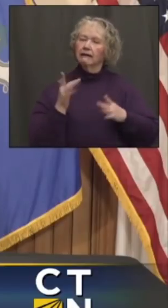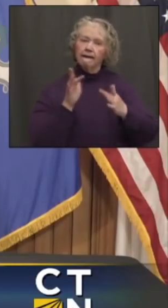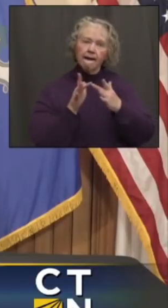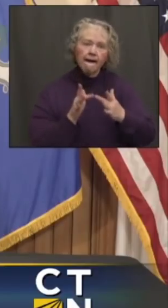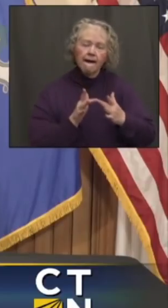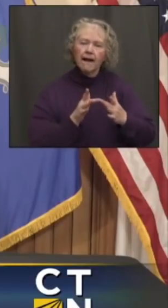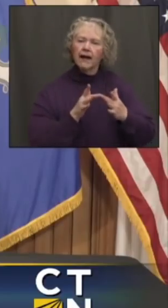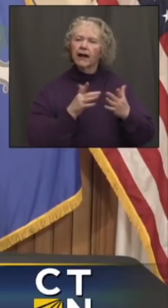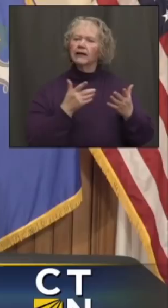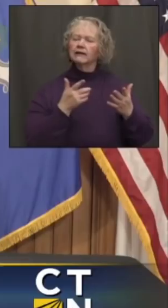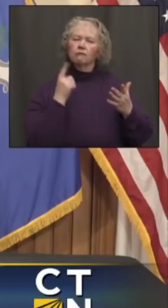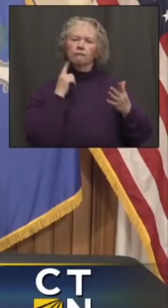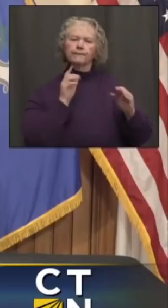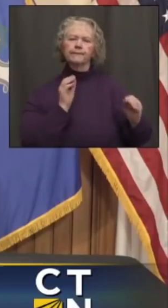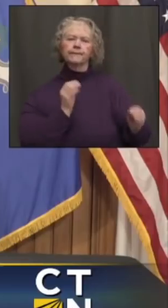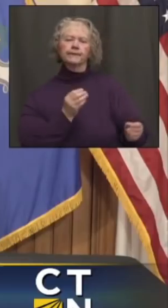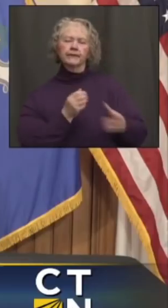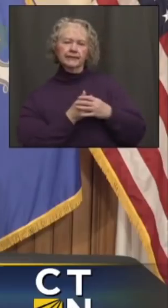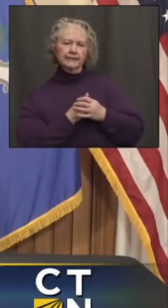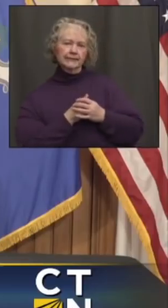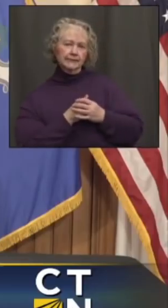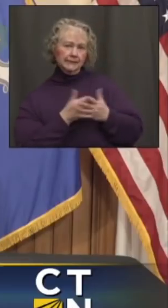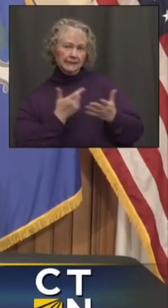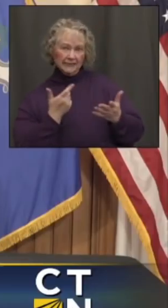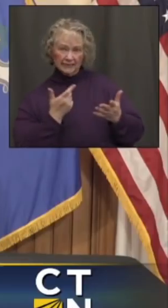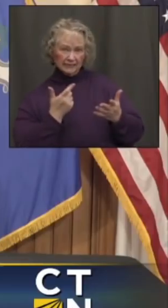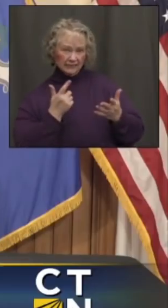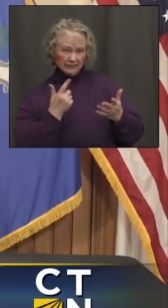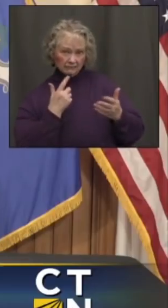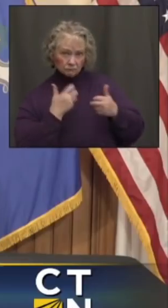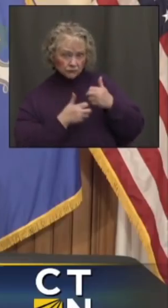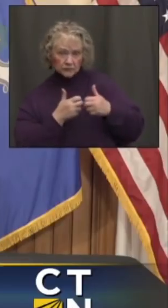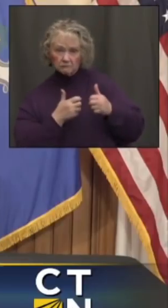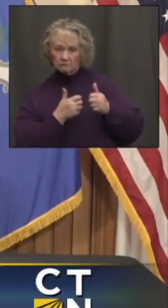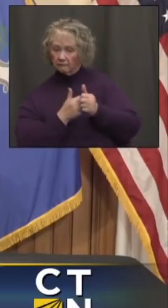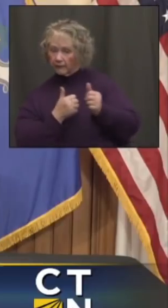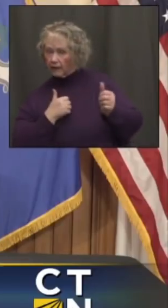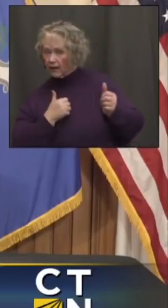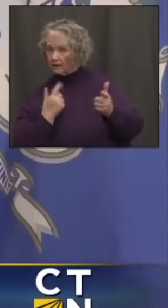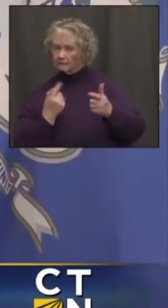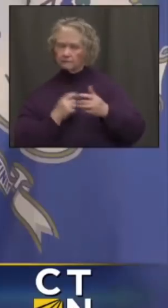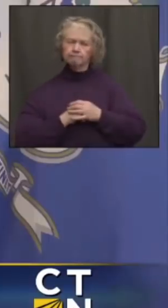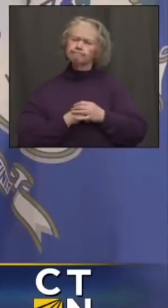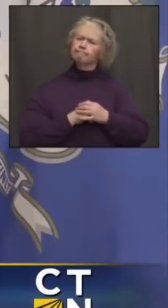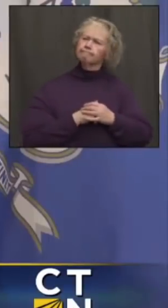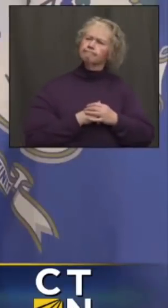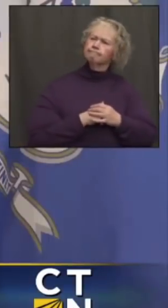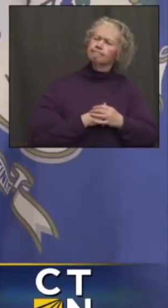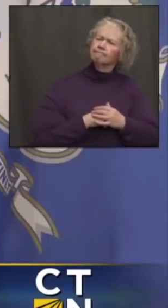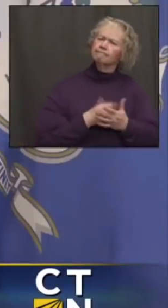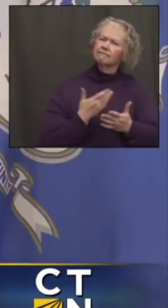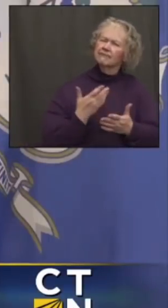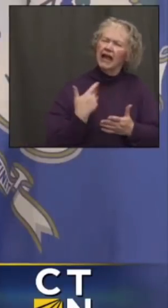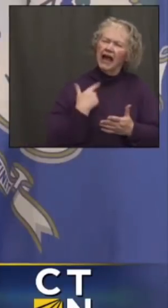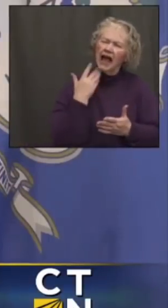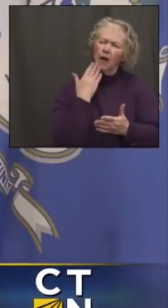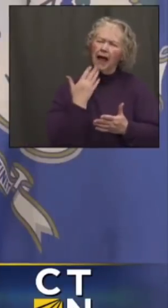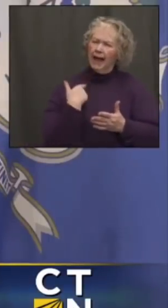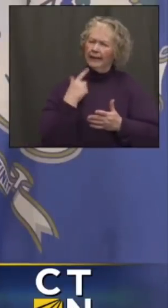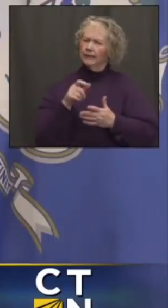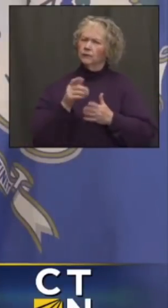Do we know how many have been awarded in the last round of small business grants? We've heard some complaints from folks who put in for